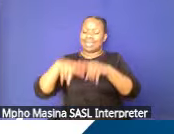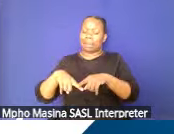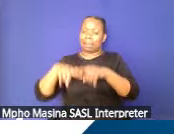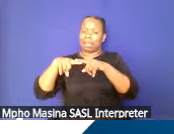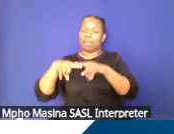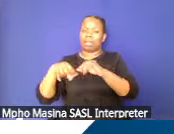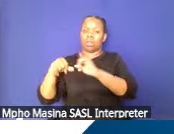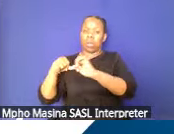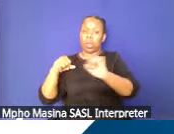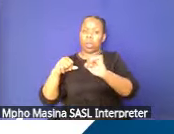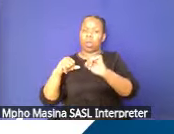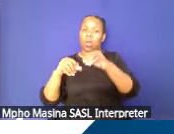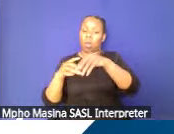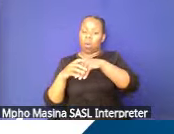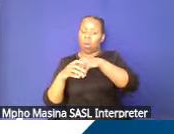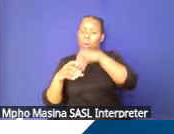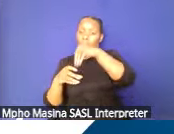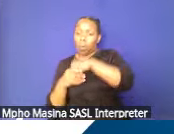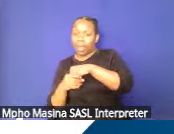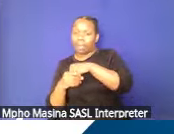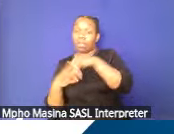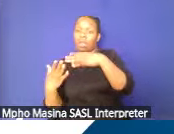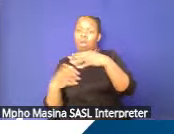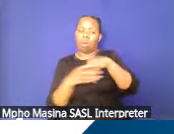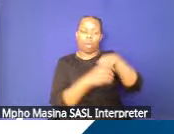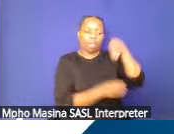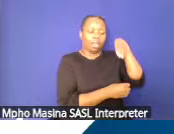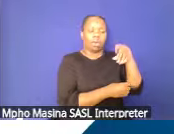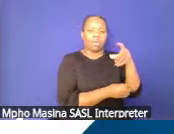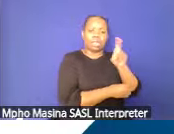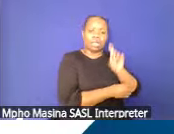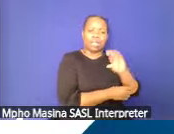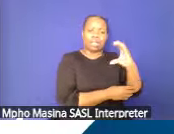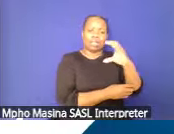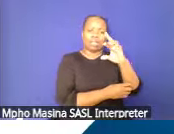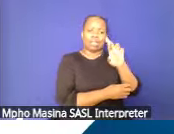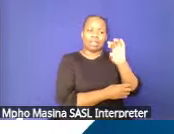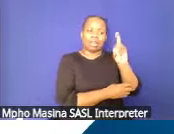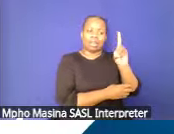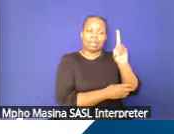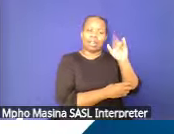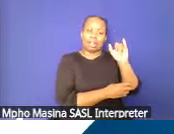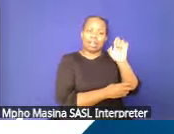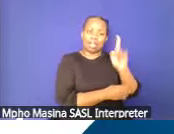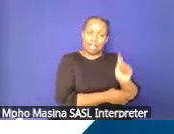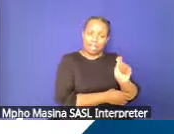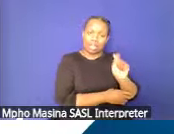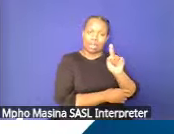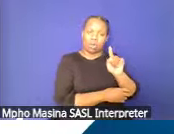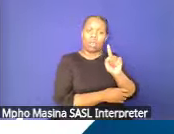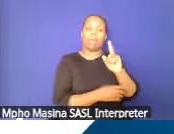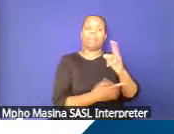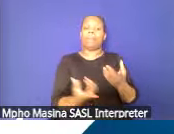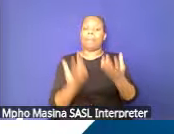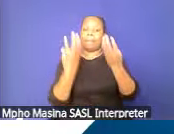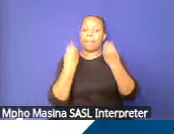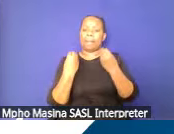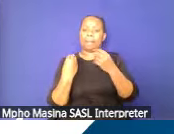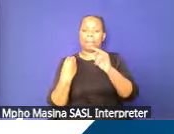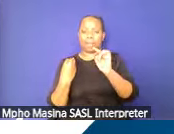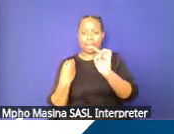a tax credit. Now, ladies and gentlemen, we once again must draw a distinction